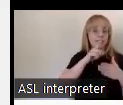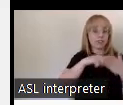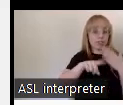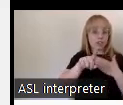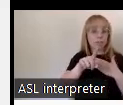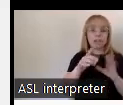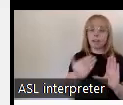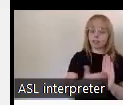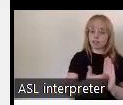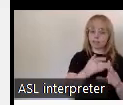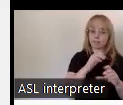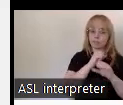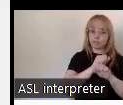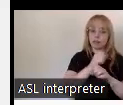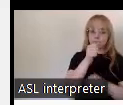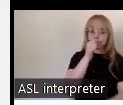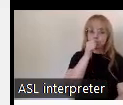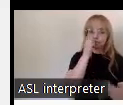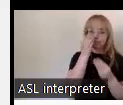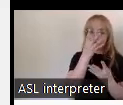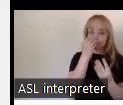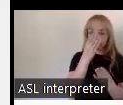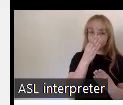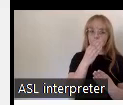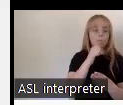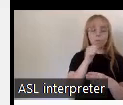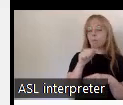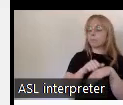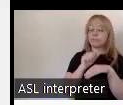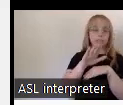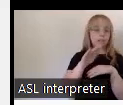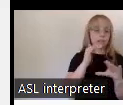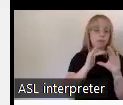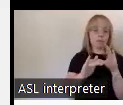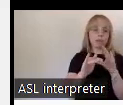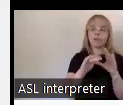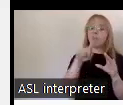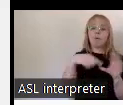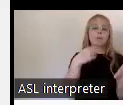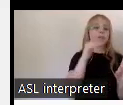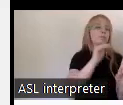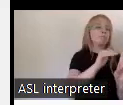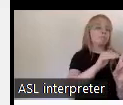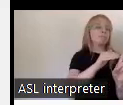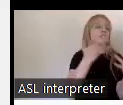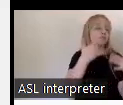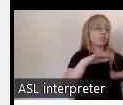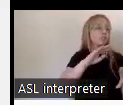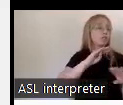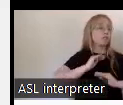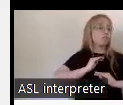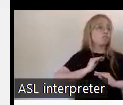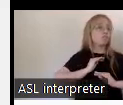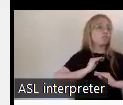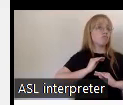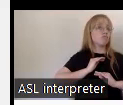to protect your private information, will not be sent to your email, just a notification that it's been completed. I